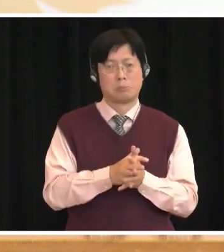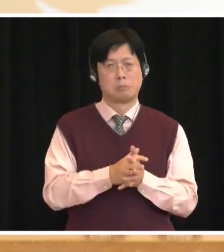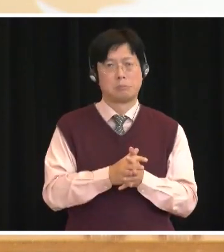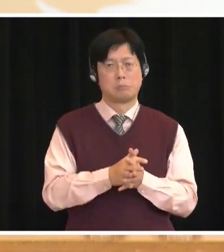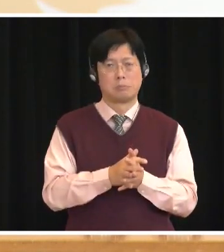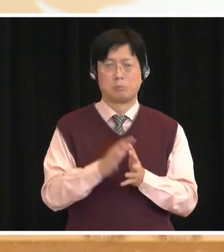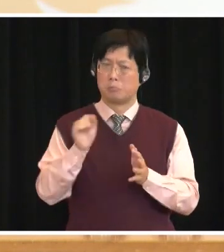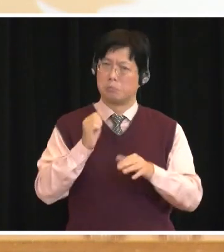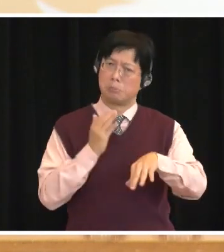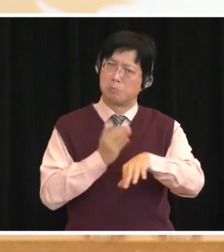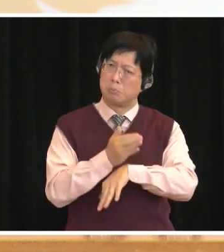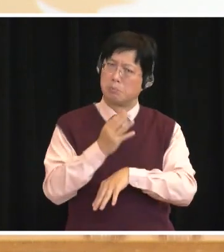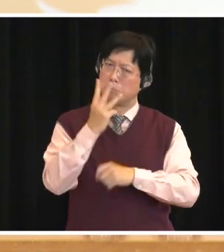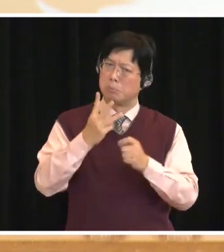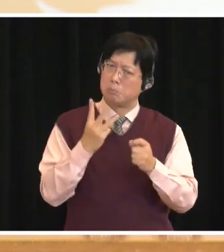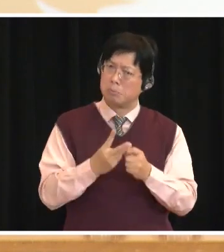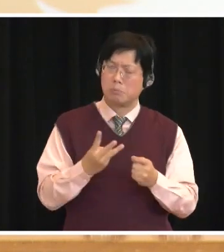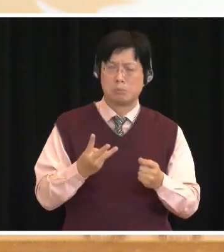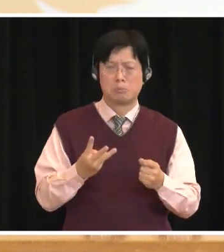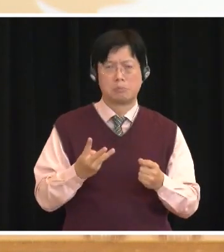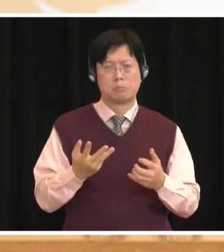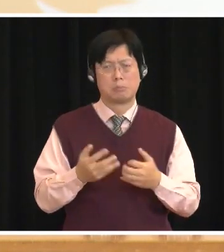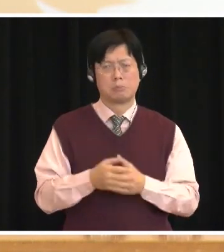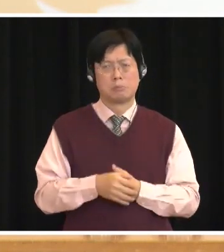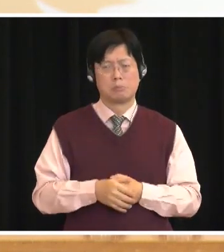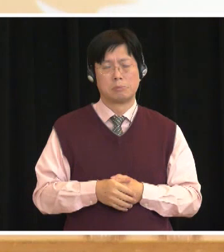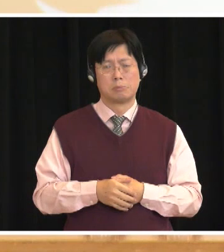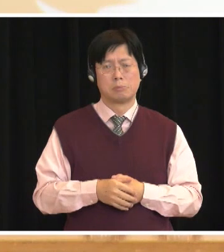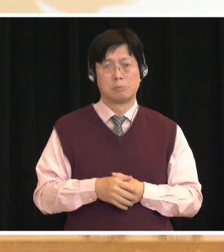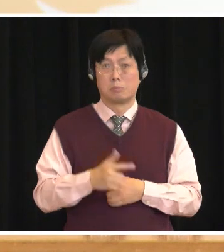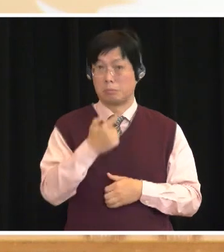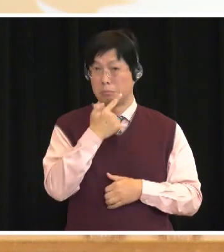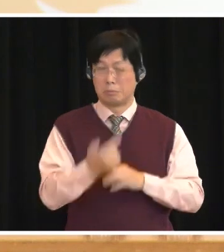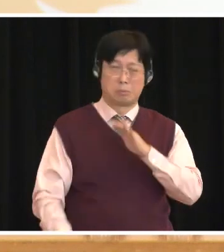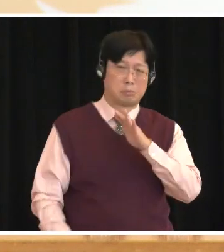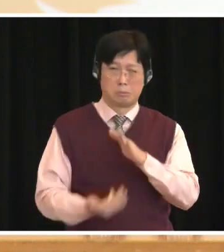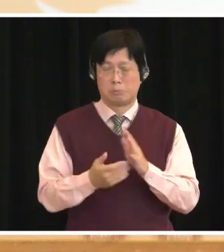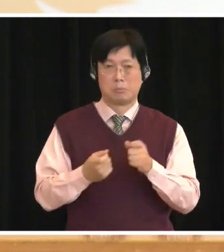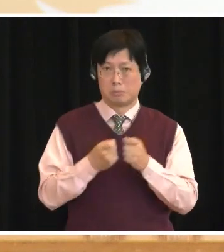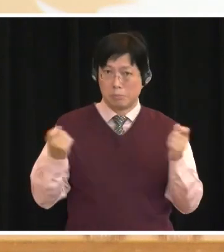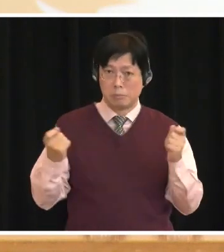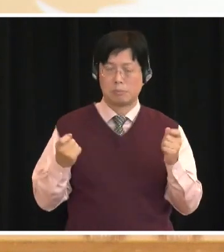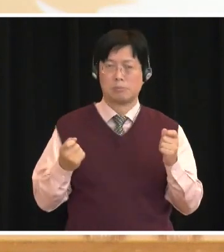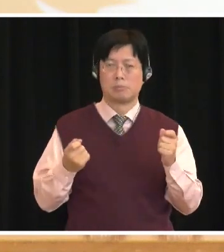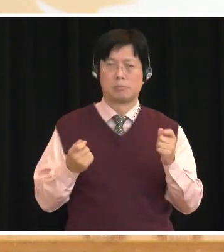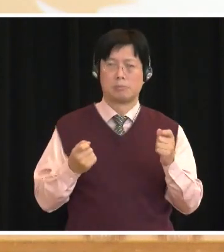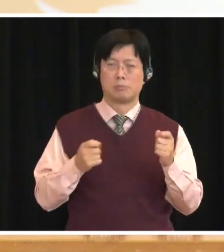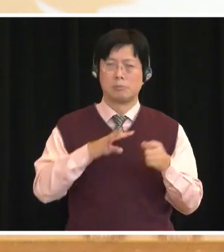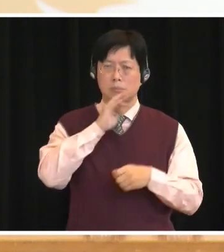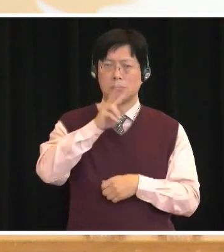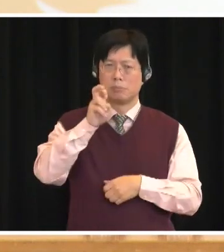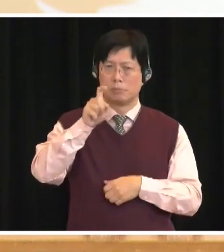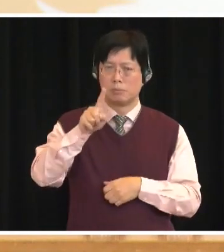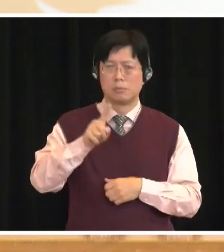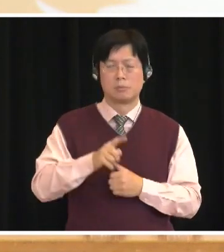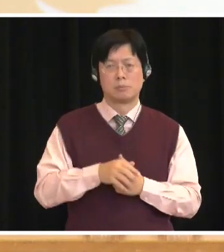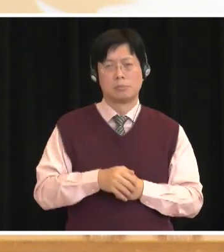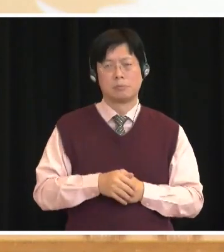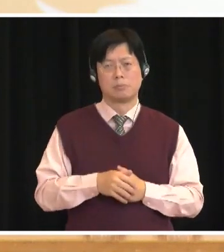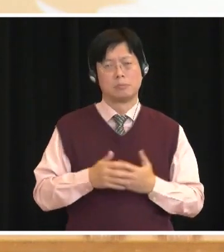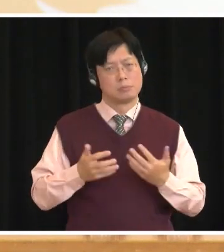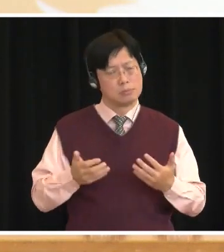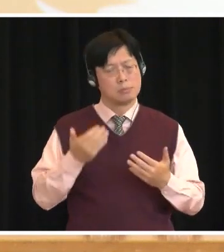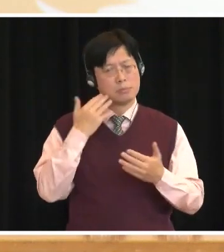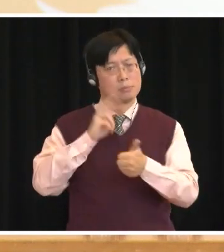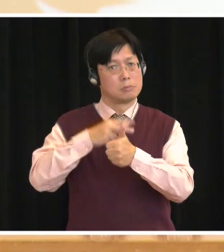21, the age of 21. So the question is it 2 years as a max, or is it